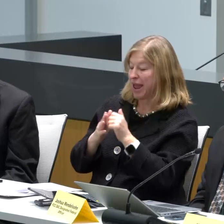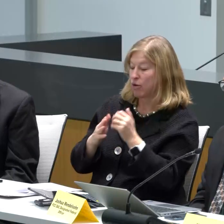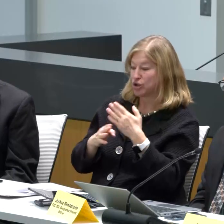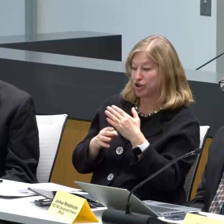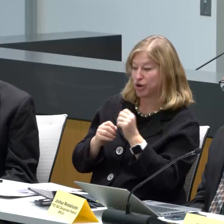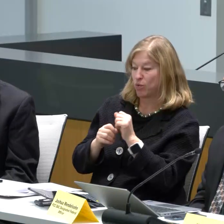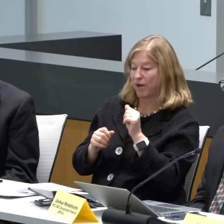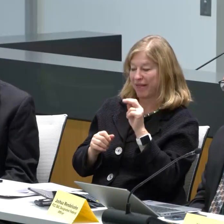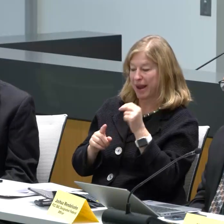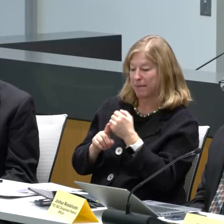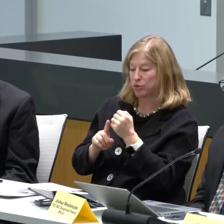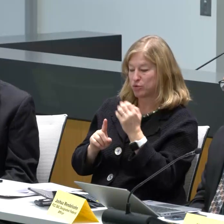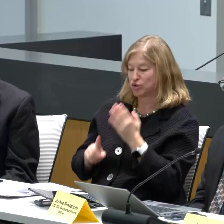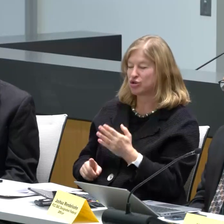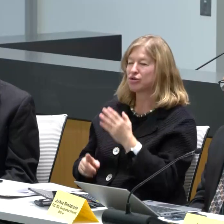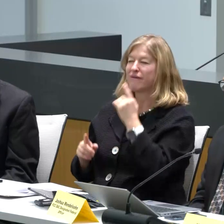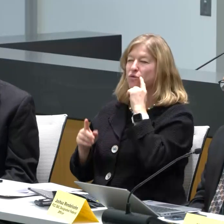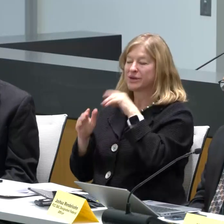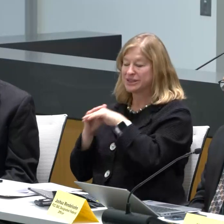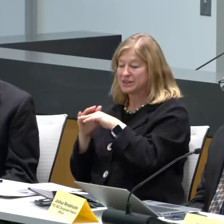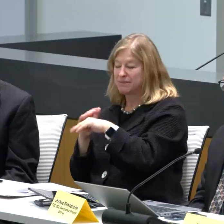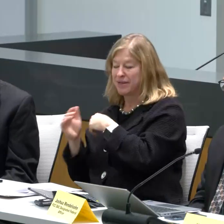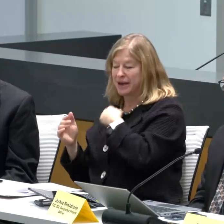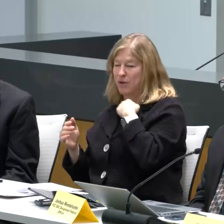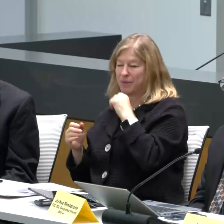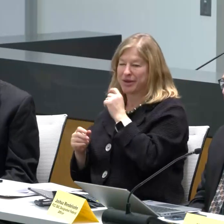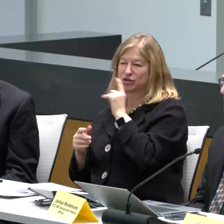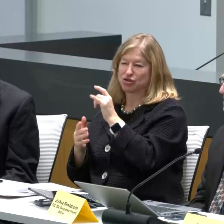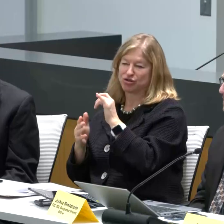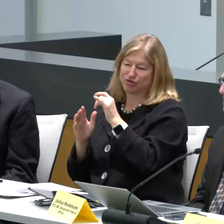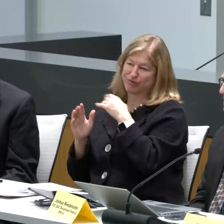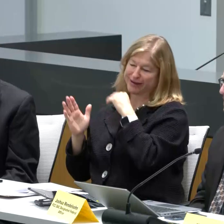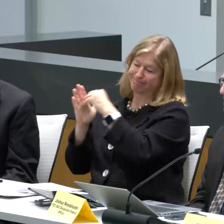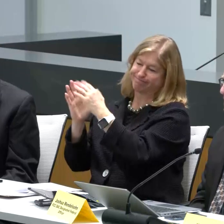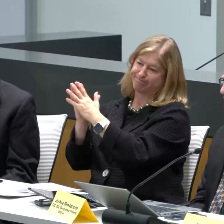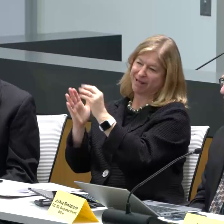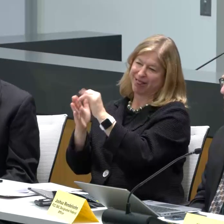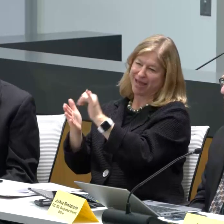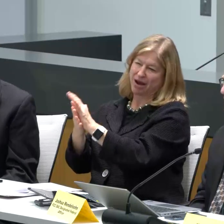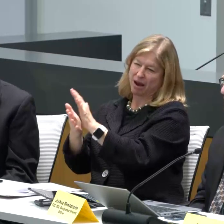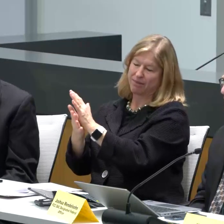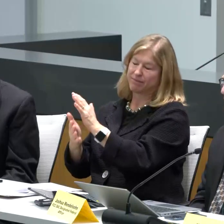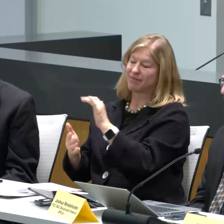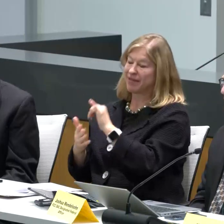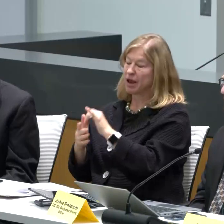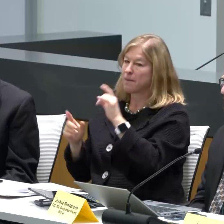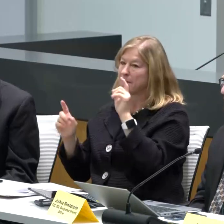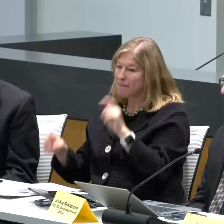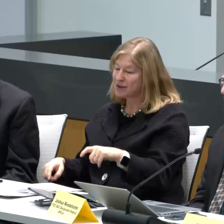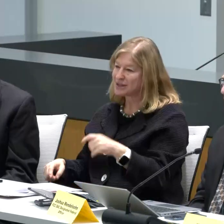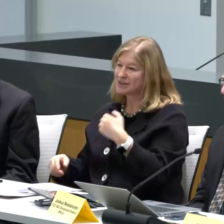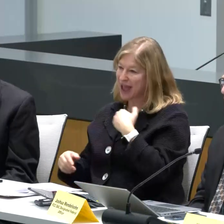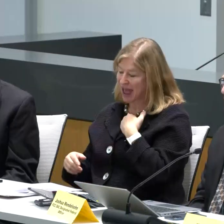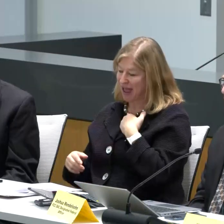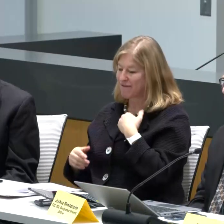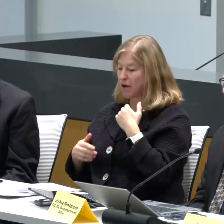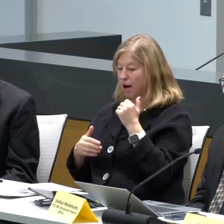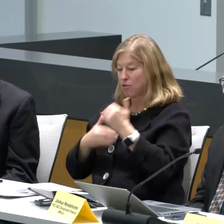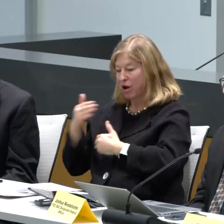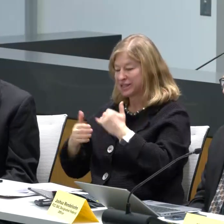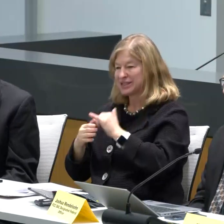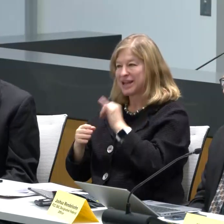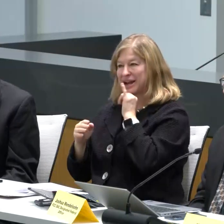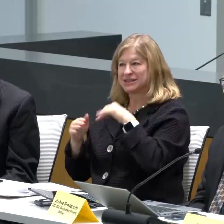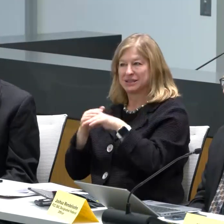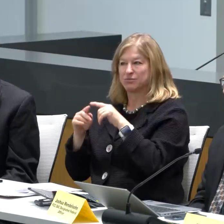phone line from an account shared with an abuser. On accessibility, we are ensuring that in that